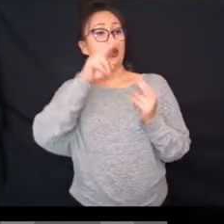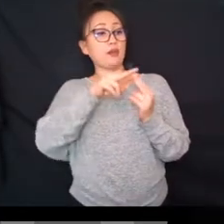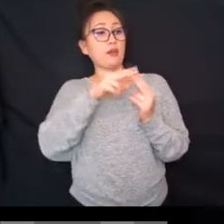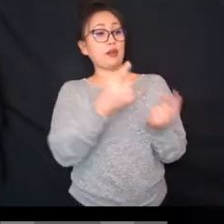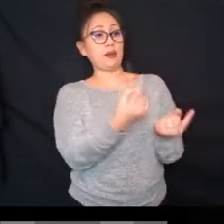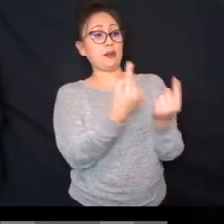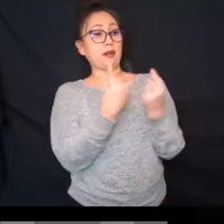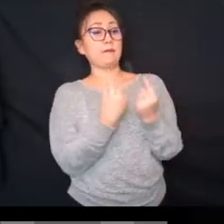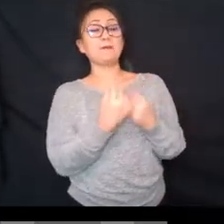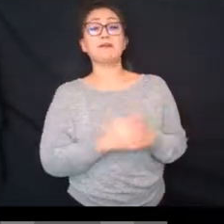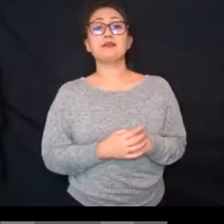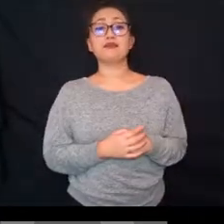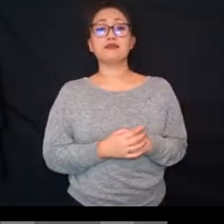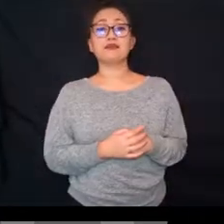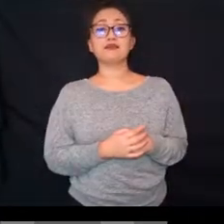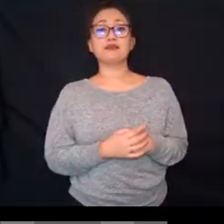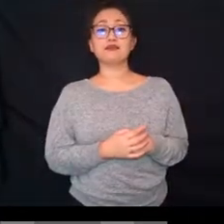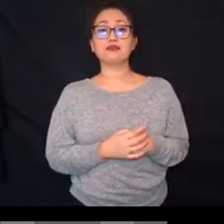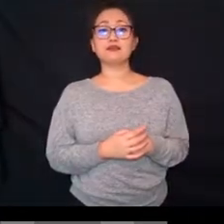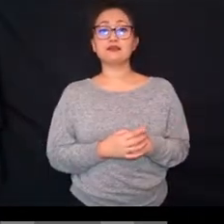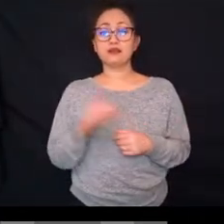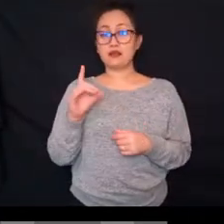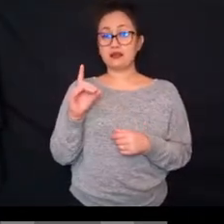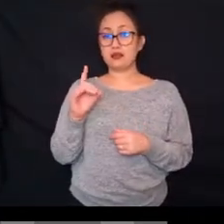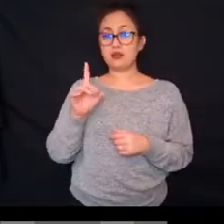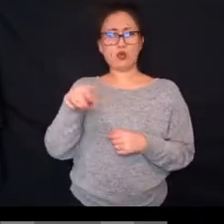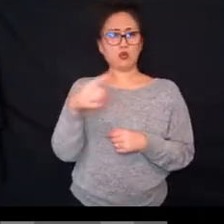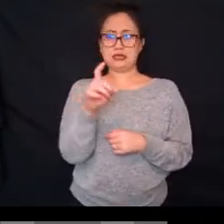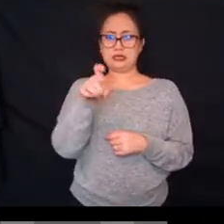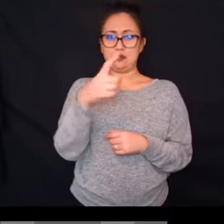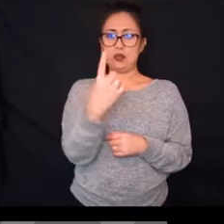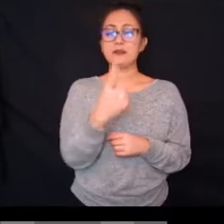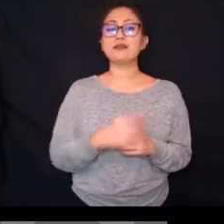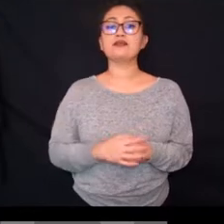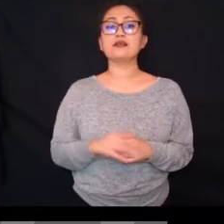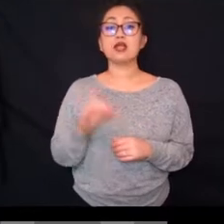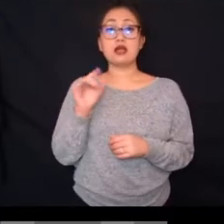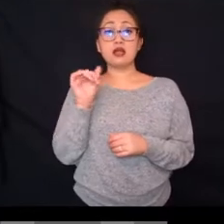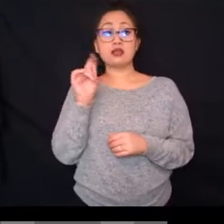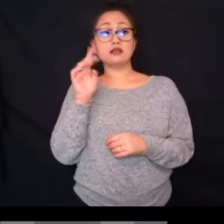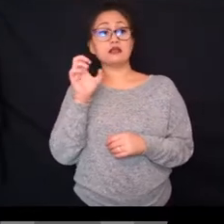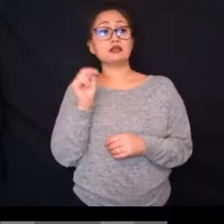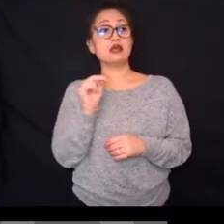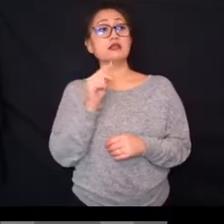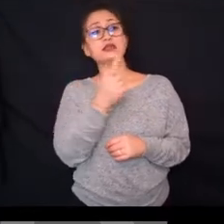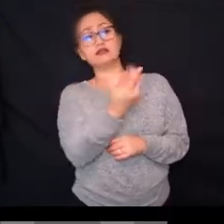on the floor? Dalton, we just need one. Dalton, can you get a clipboard?